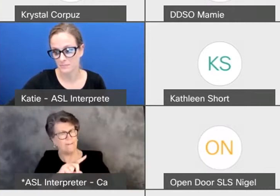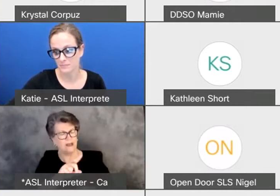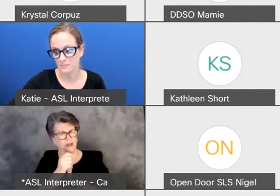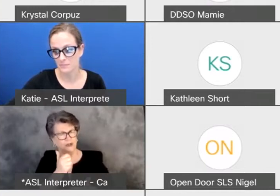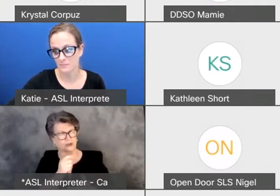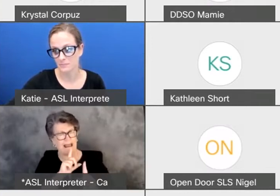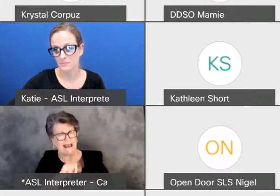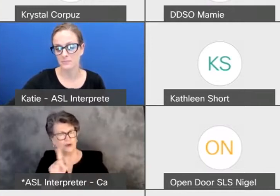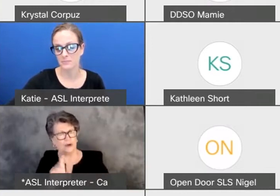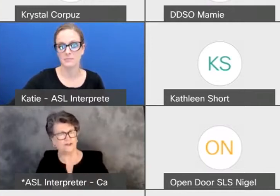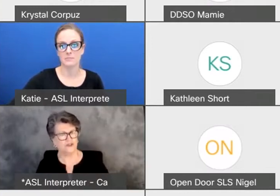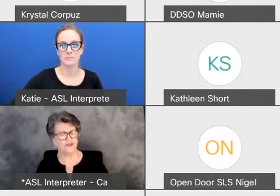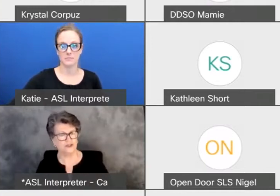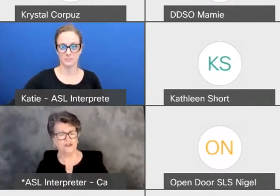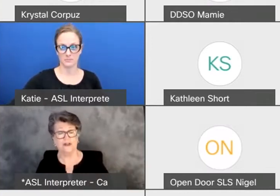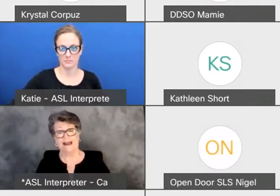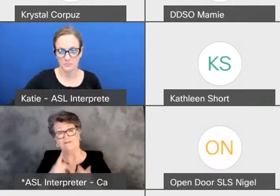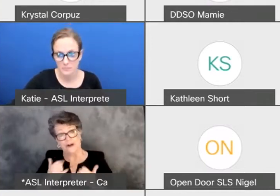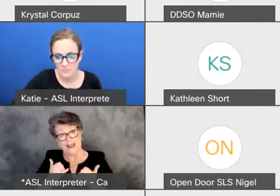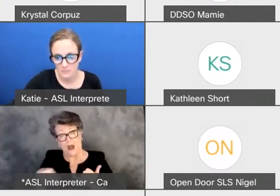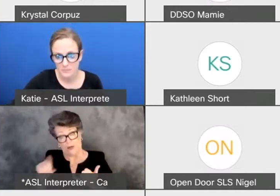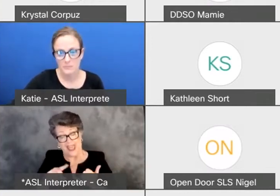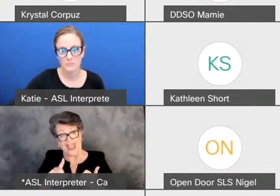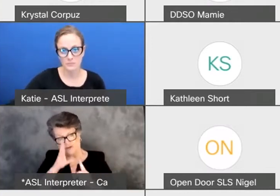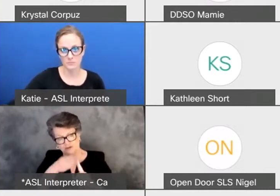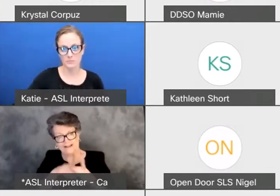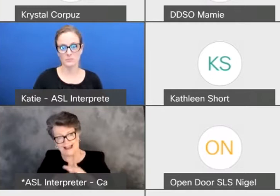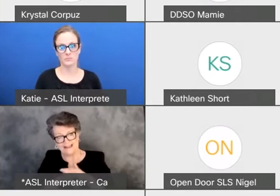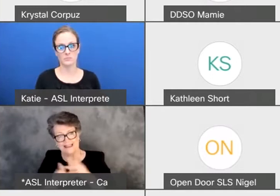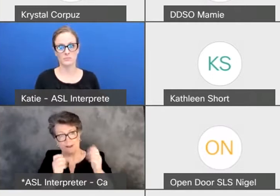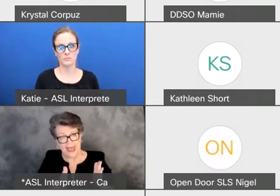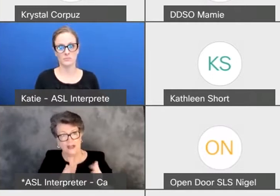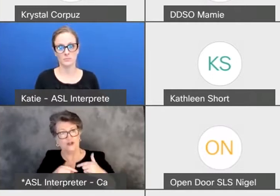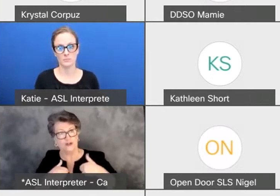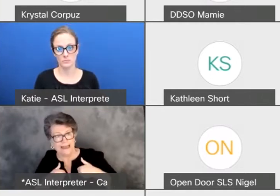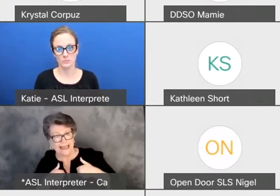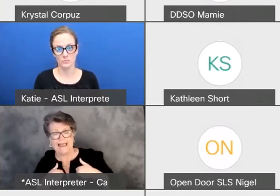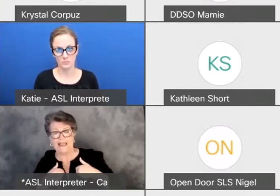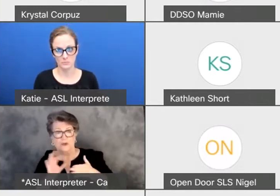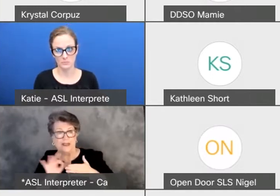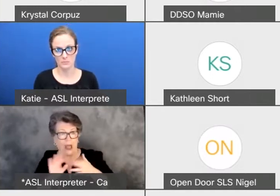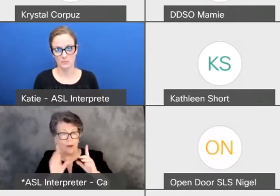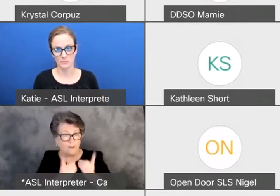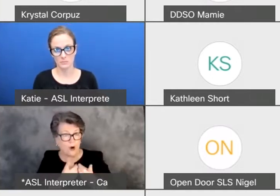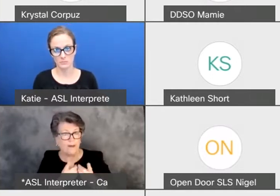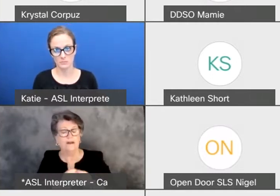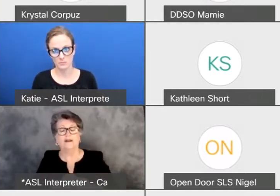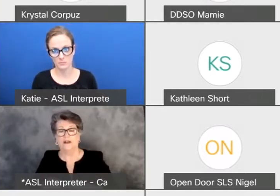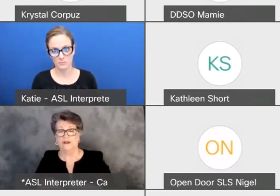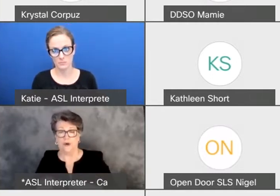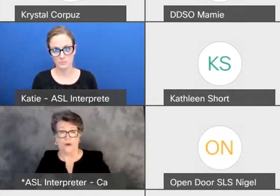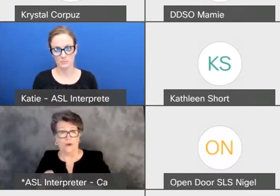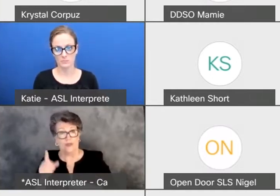your questions and things like that. And meanwhile, these guys have direct access to their managers, to me, to our accounting department, so that they're not telling